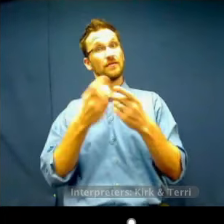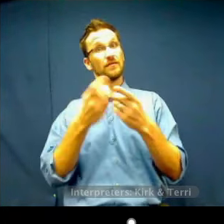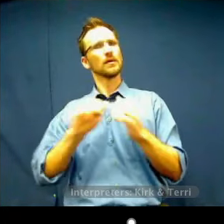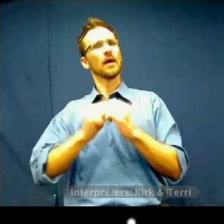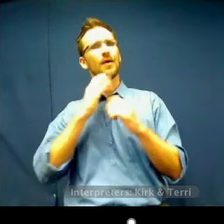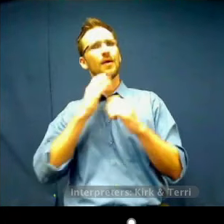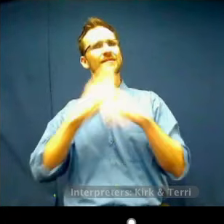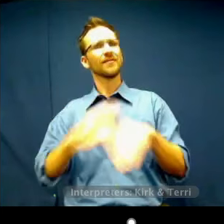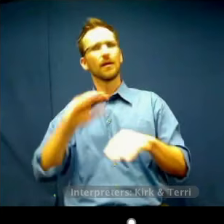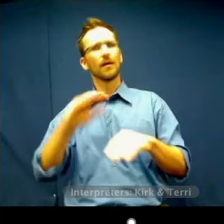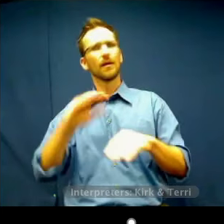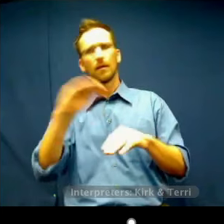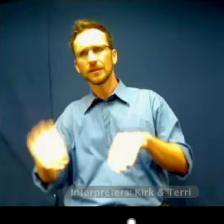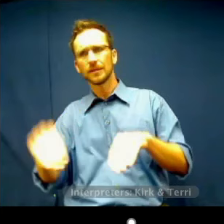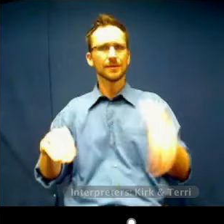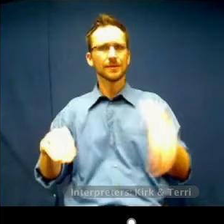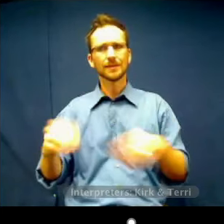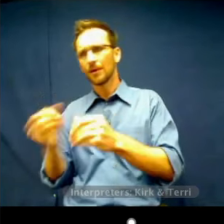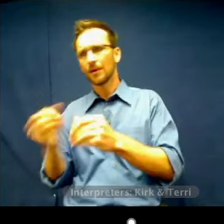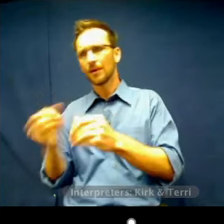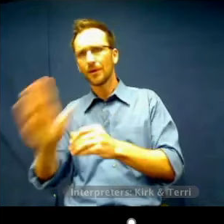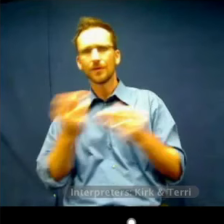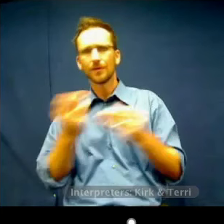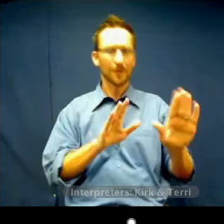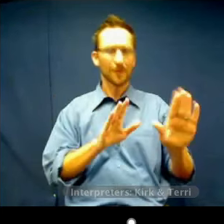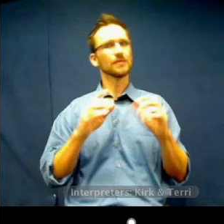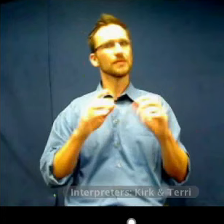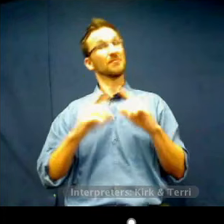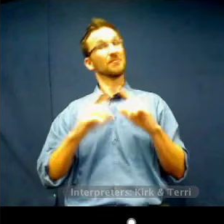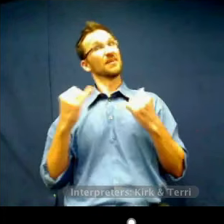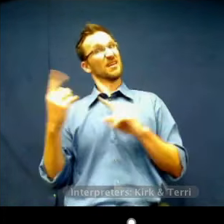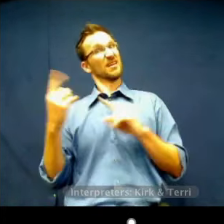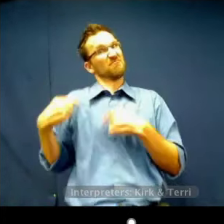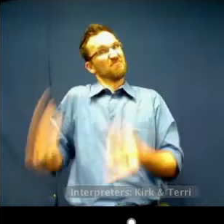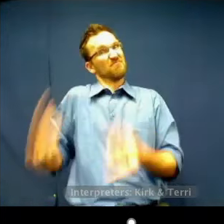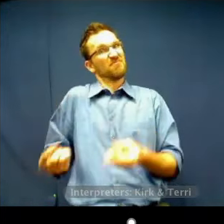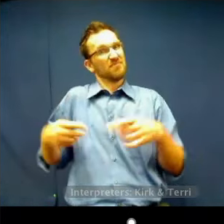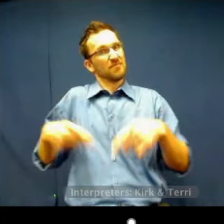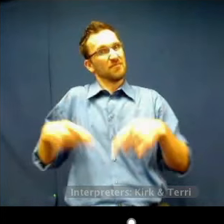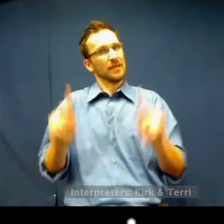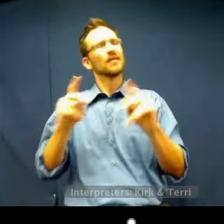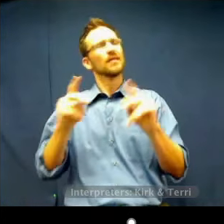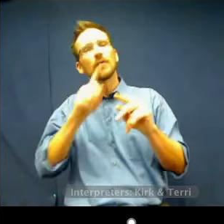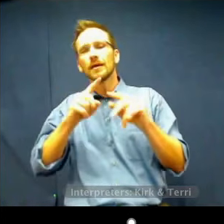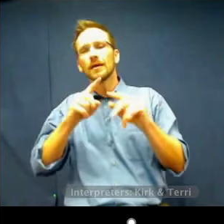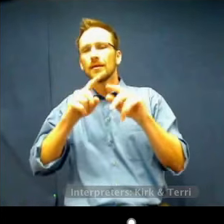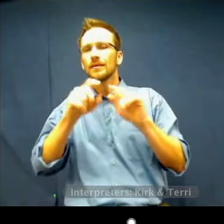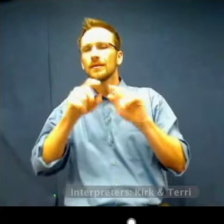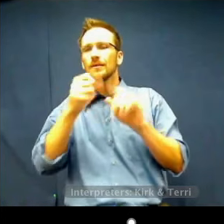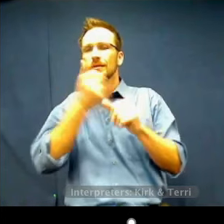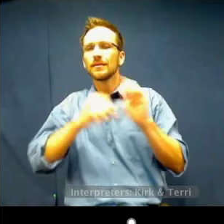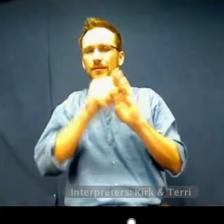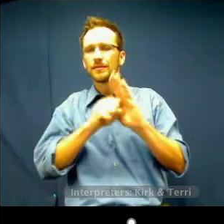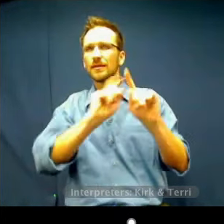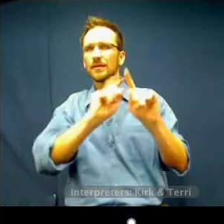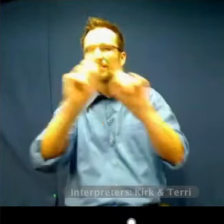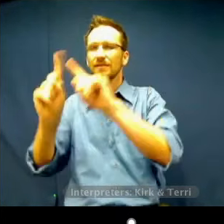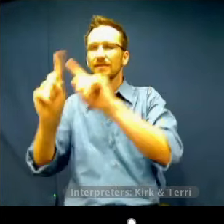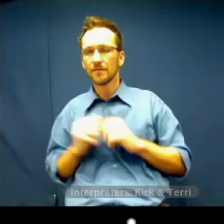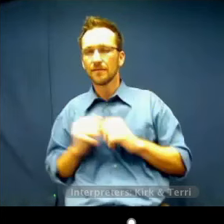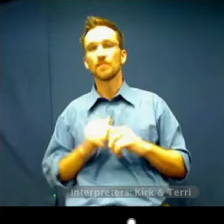So they are now permitted. It depends on your state, of course. But they usually set forth alimony and